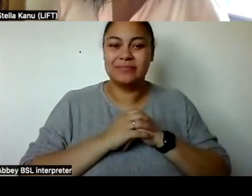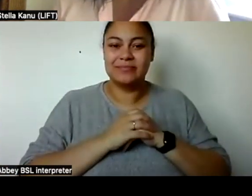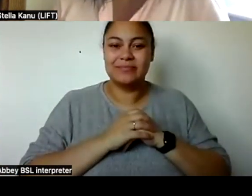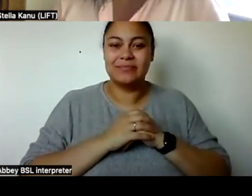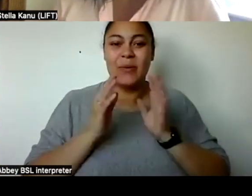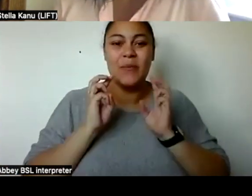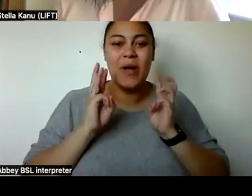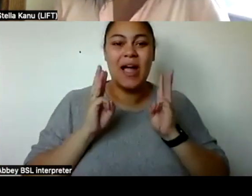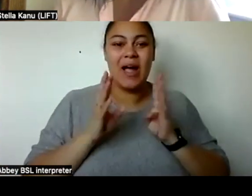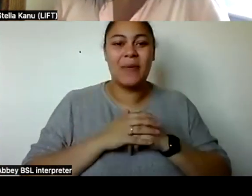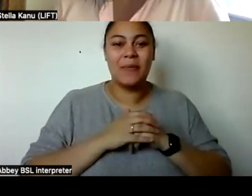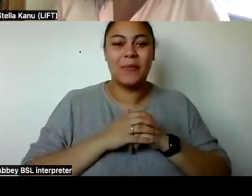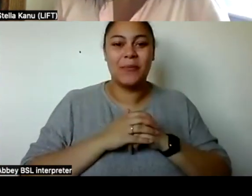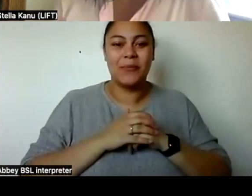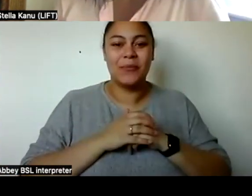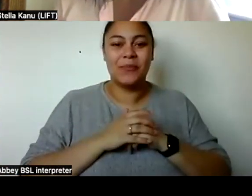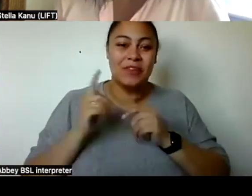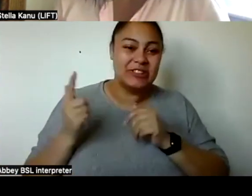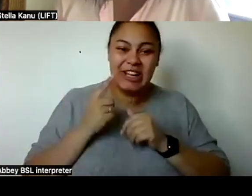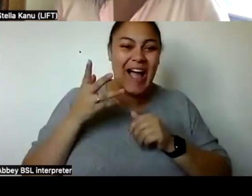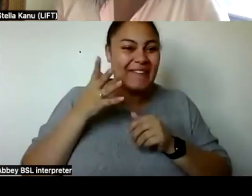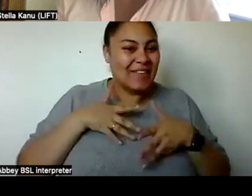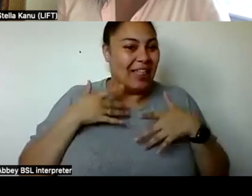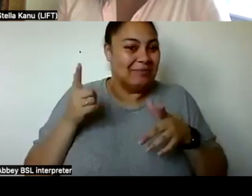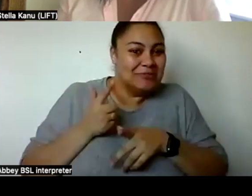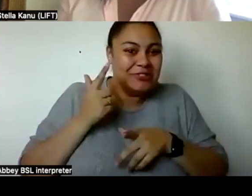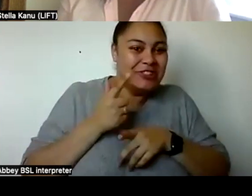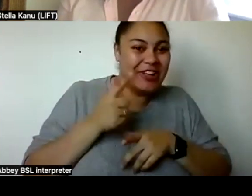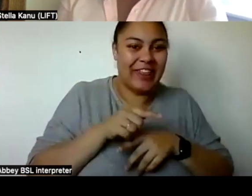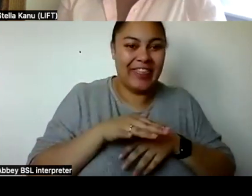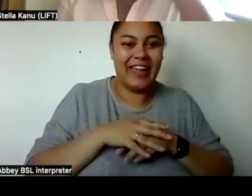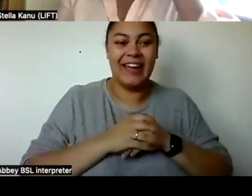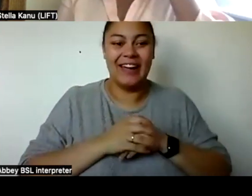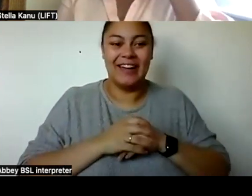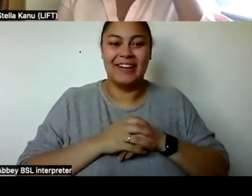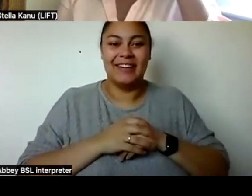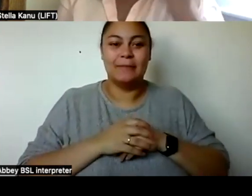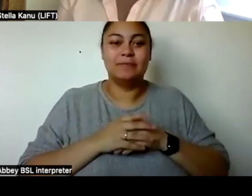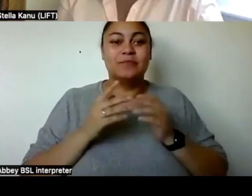Well, I've got a real sense of journey there. Tom, would you like to come in too? Yeah,